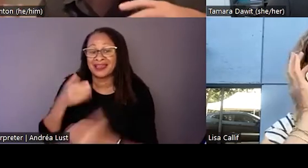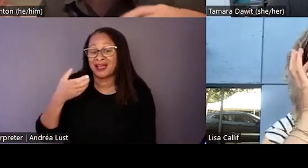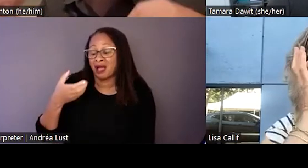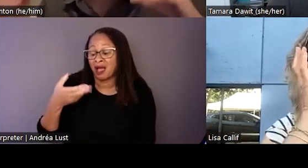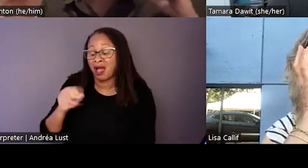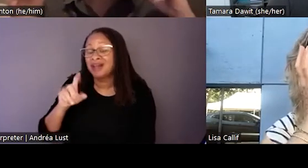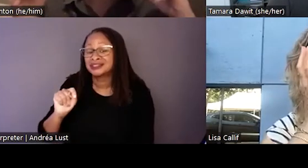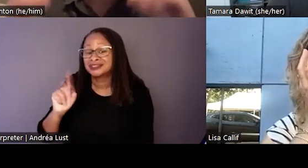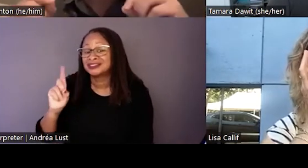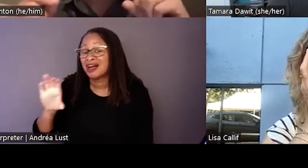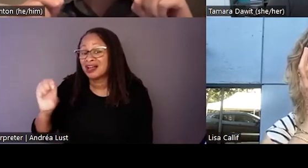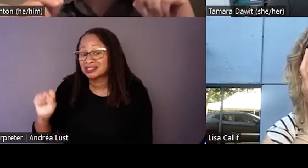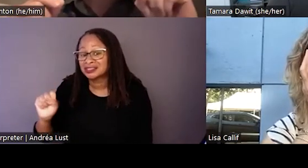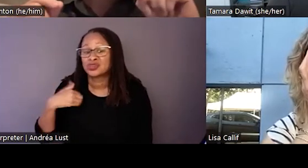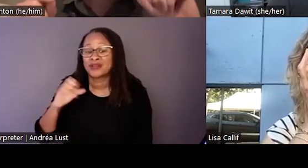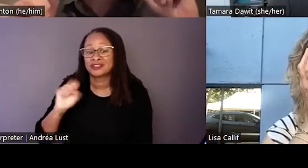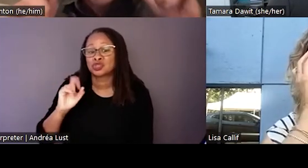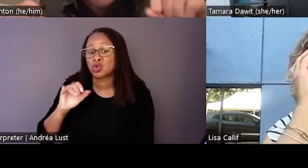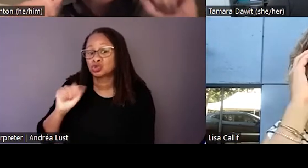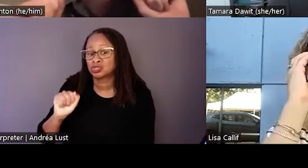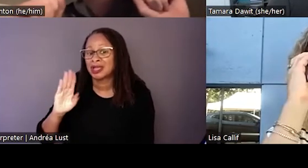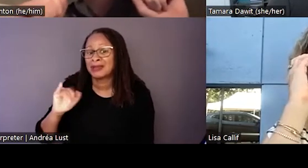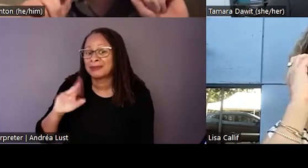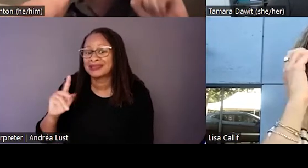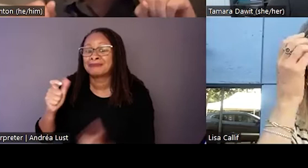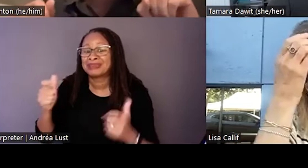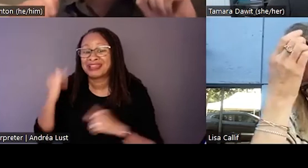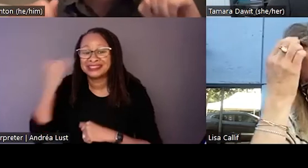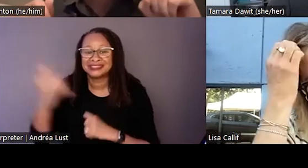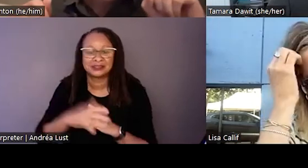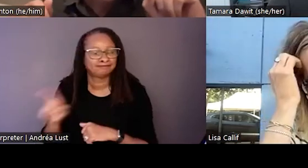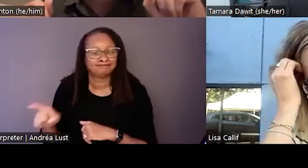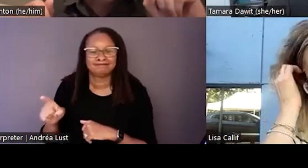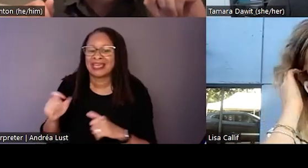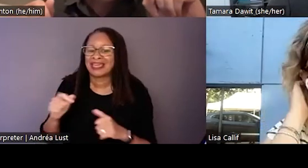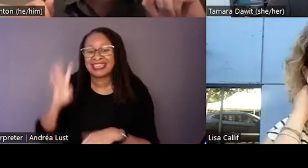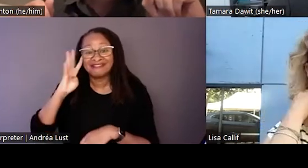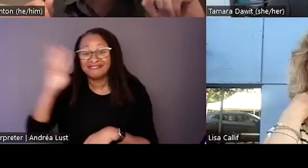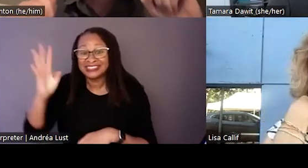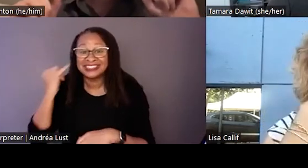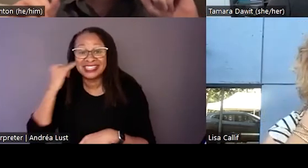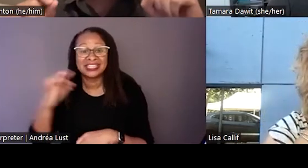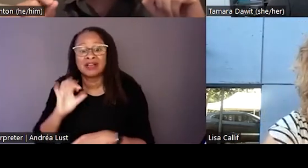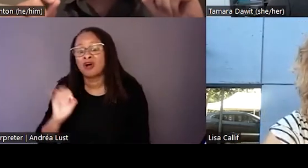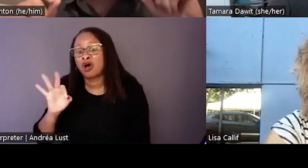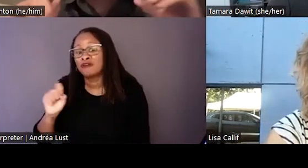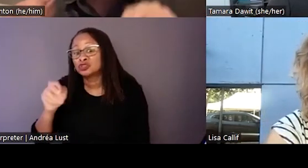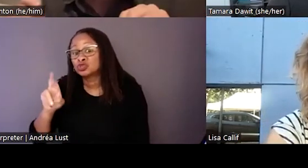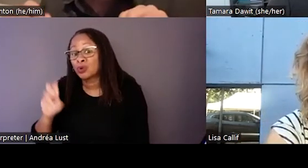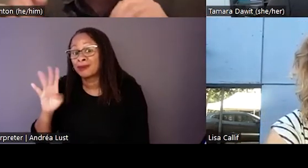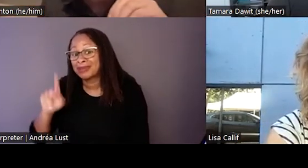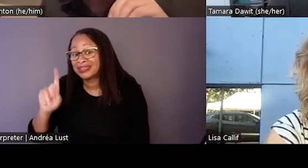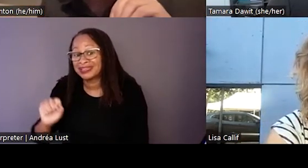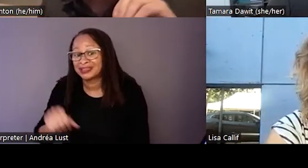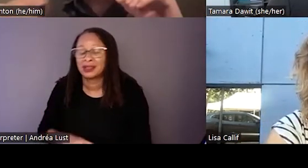Big Ideas. We should not be going to Scotiabank for any ideas. They invented offshore banking. You know, this is